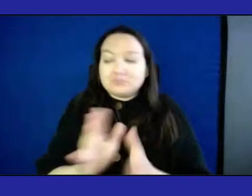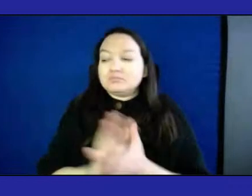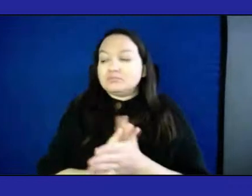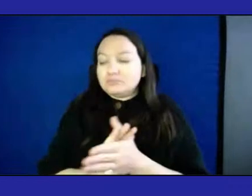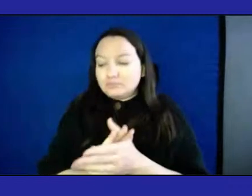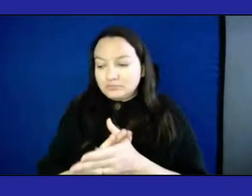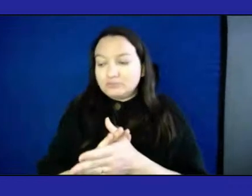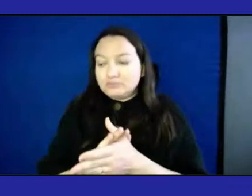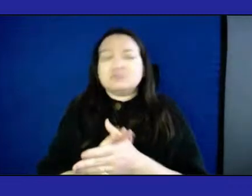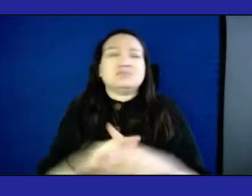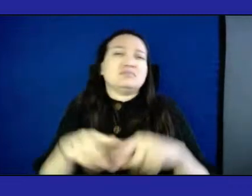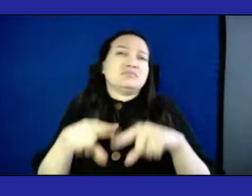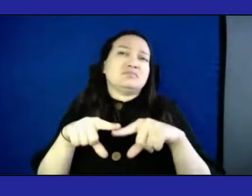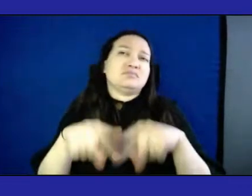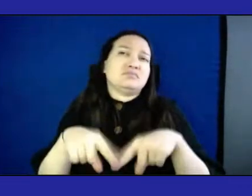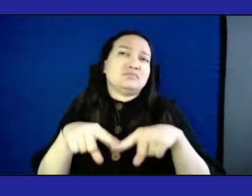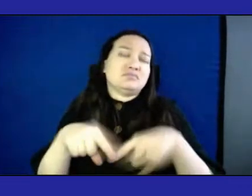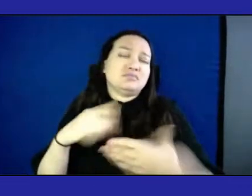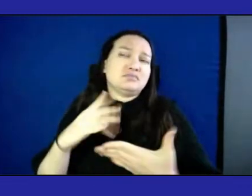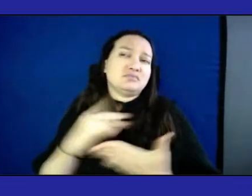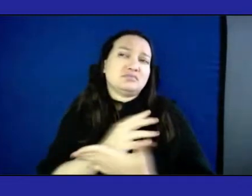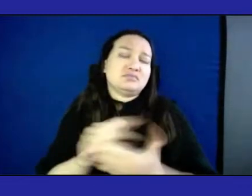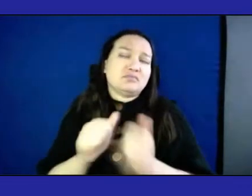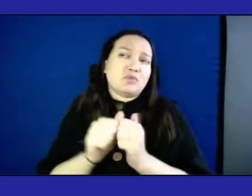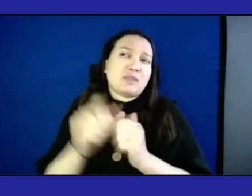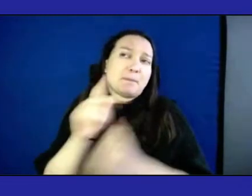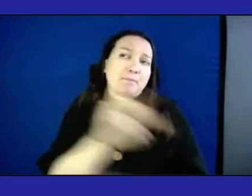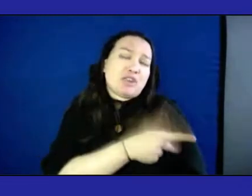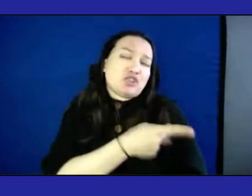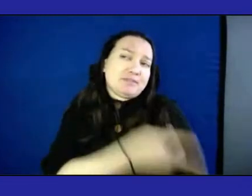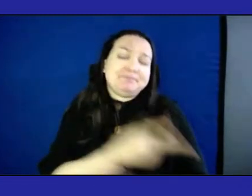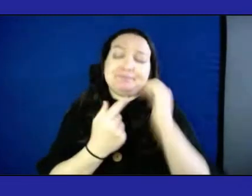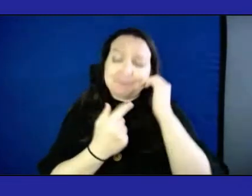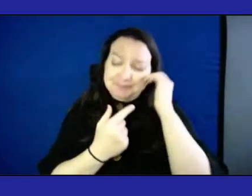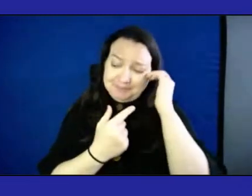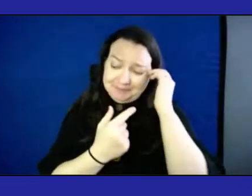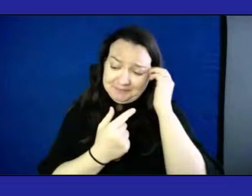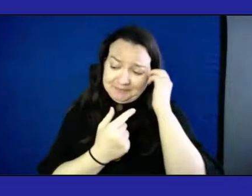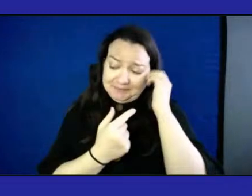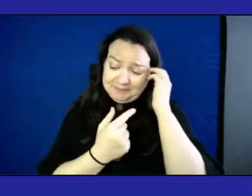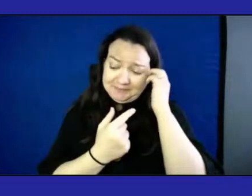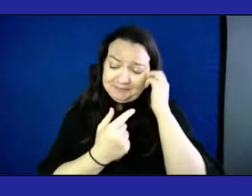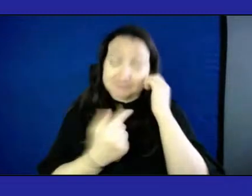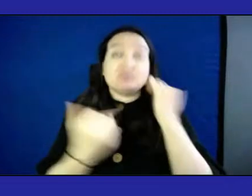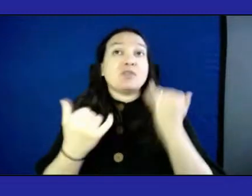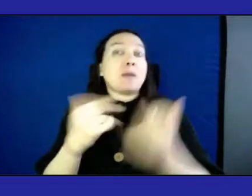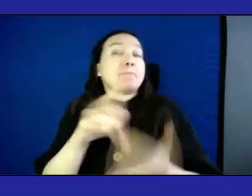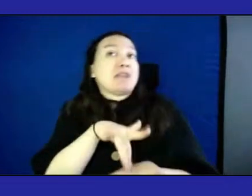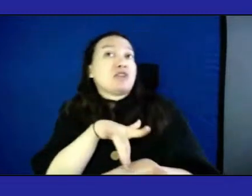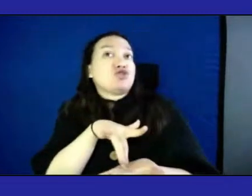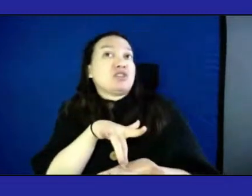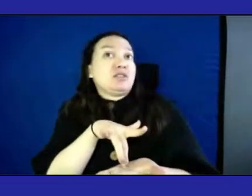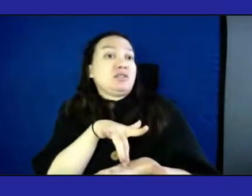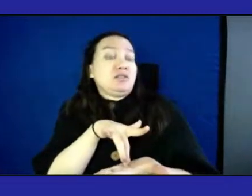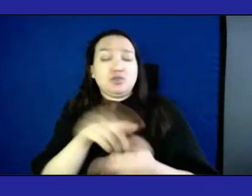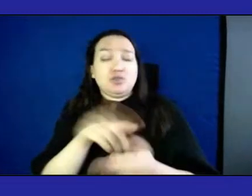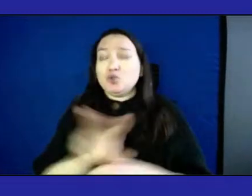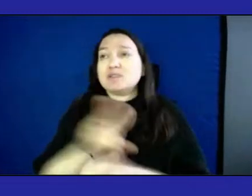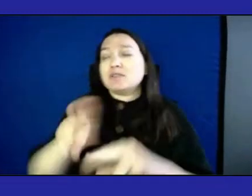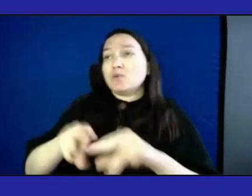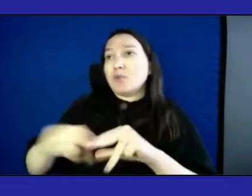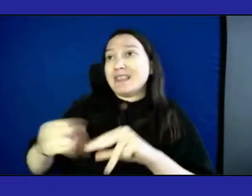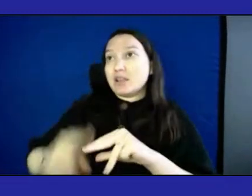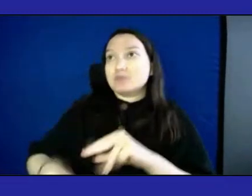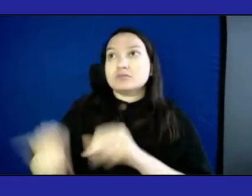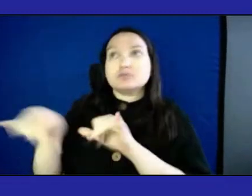really depends on the patient. Now we have medications. A lot of the medications that we use for weight loss are